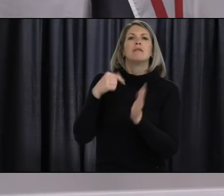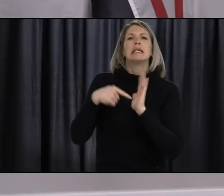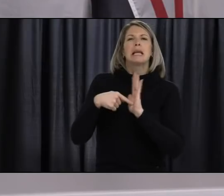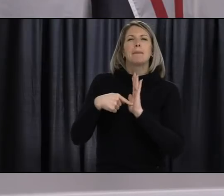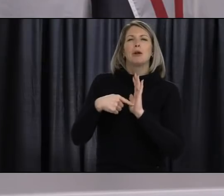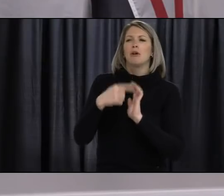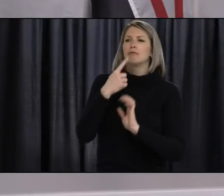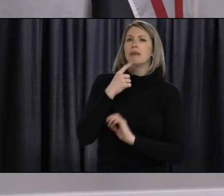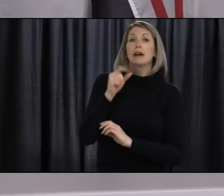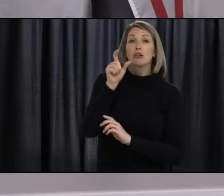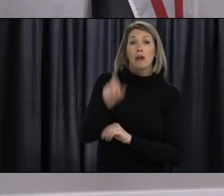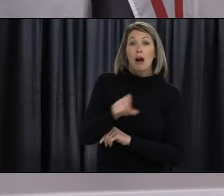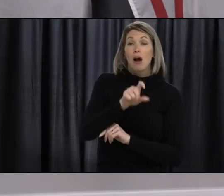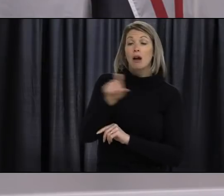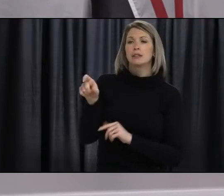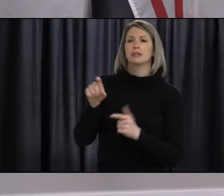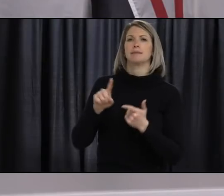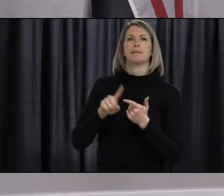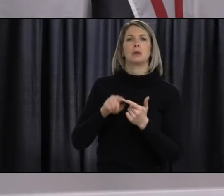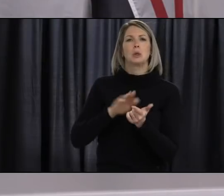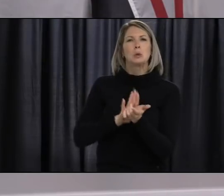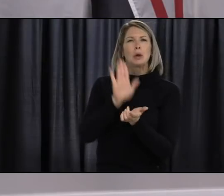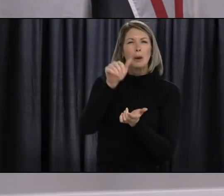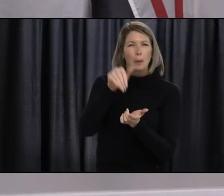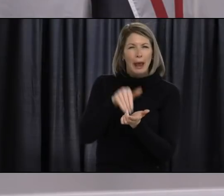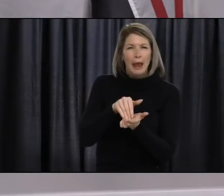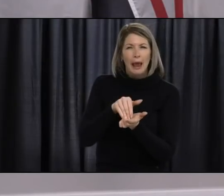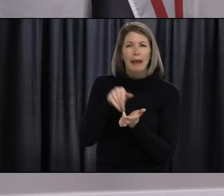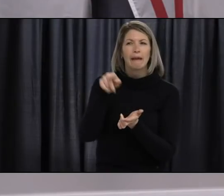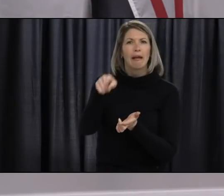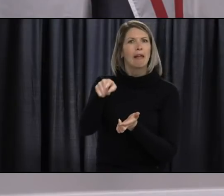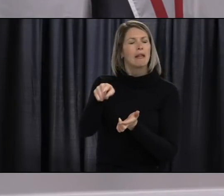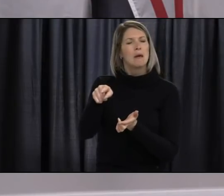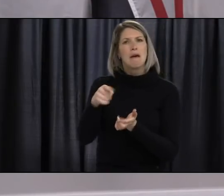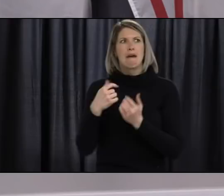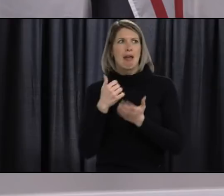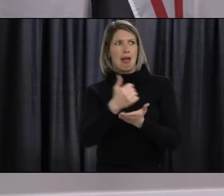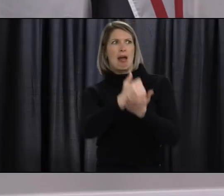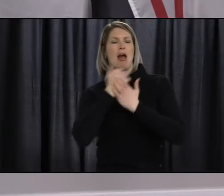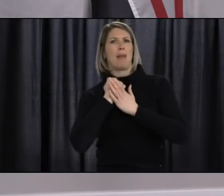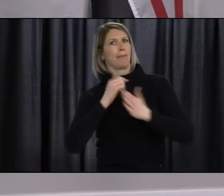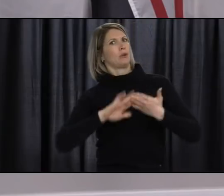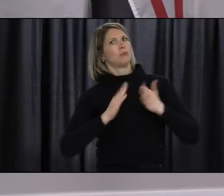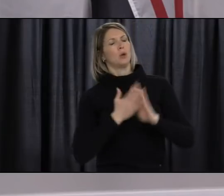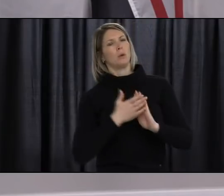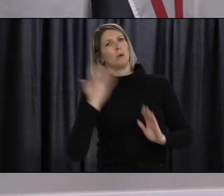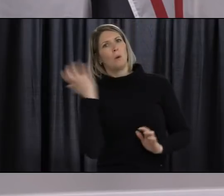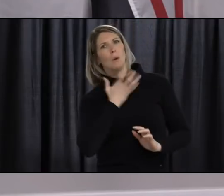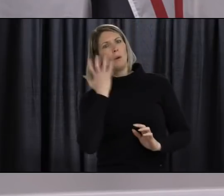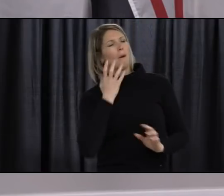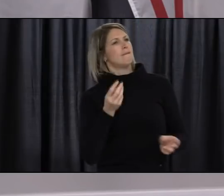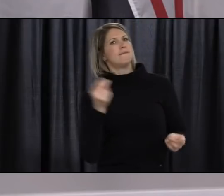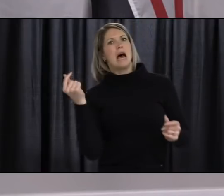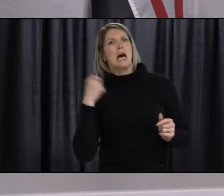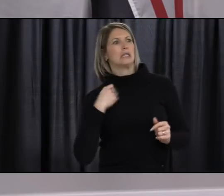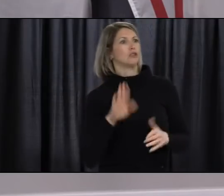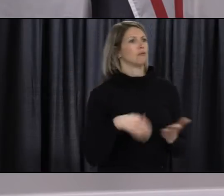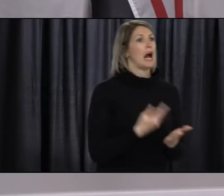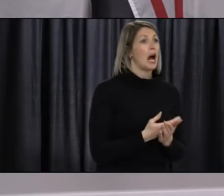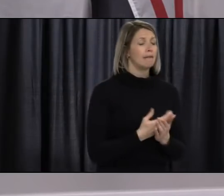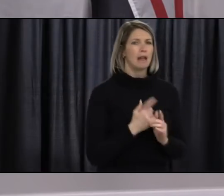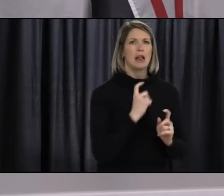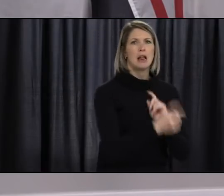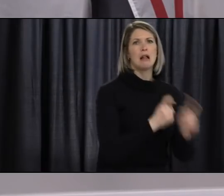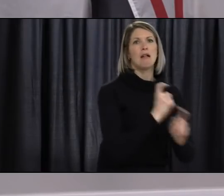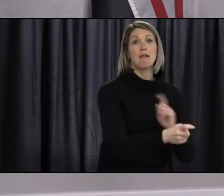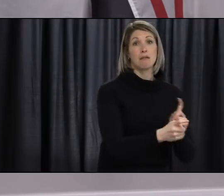Red Cross and the United Way, and these are groups that are strategically positioned to get to some of our most vulnerable rather quickly. And they could be